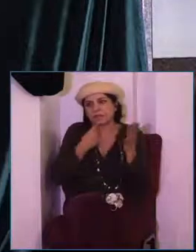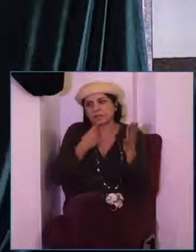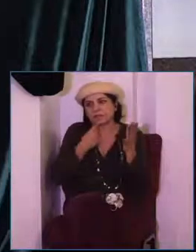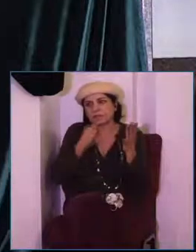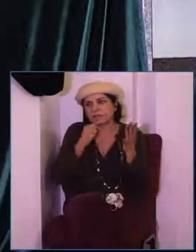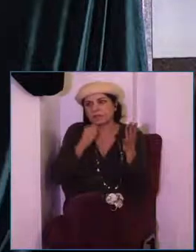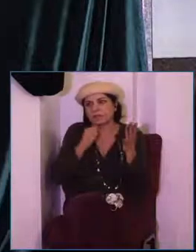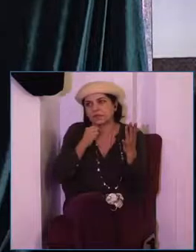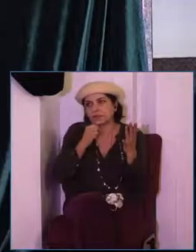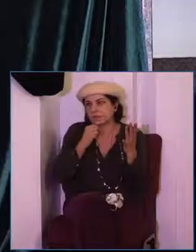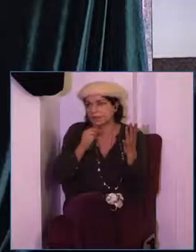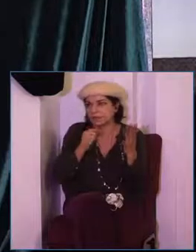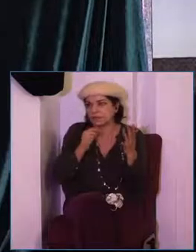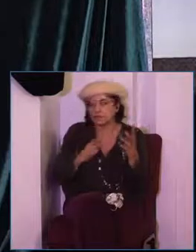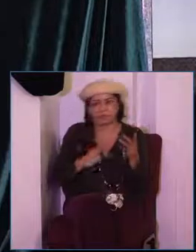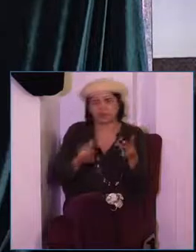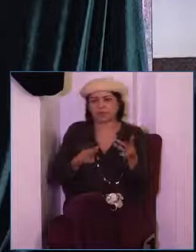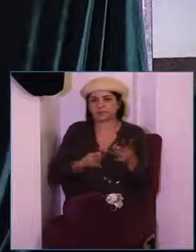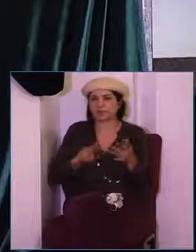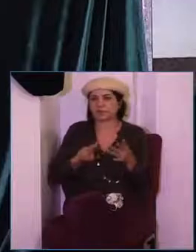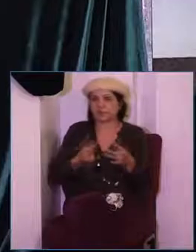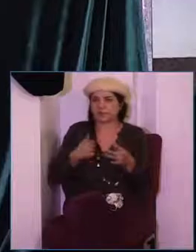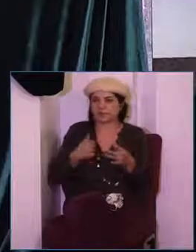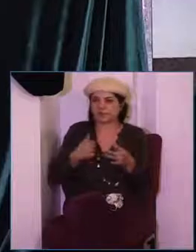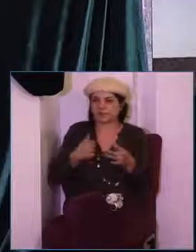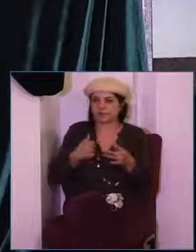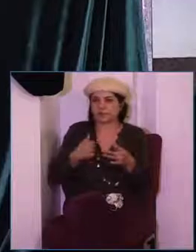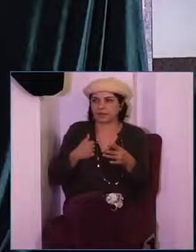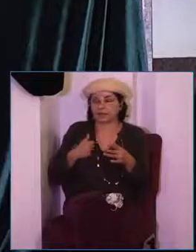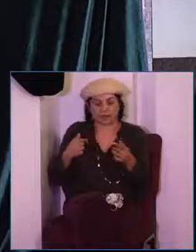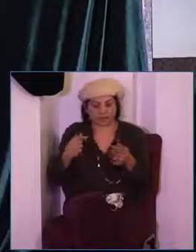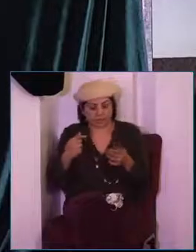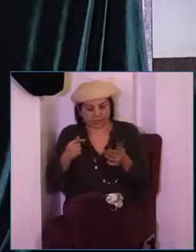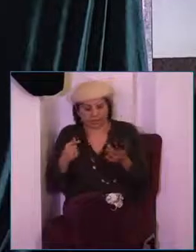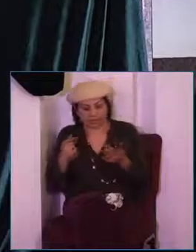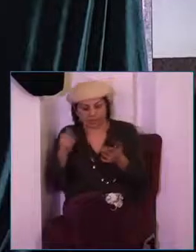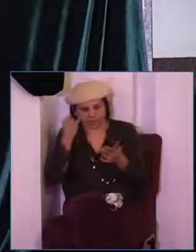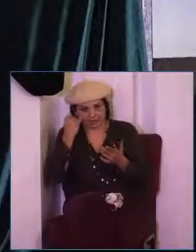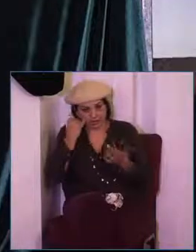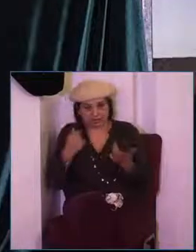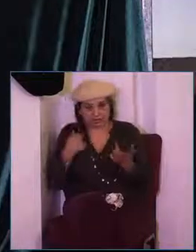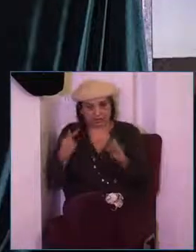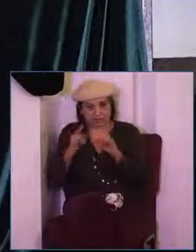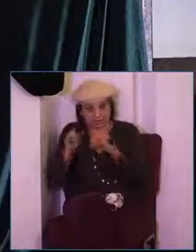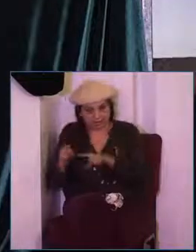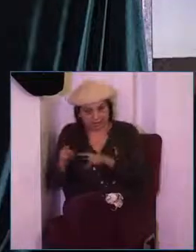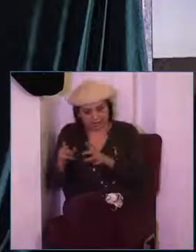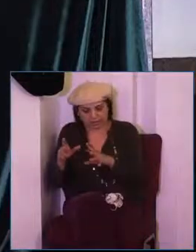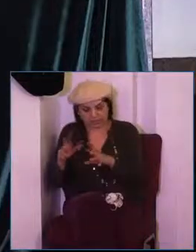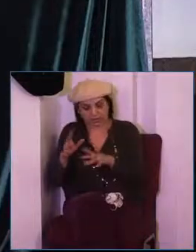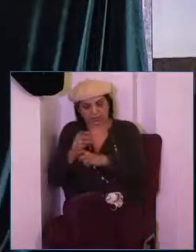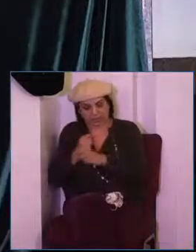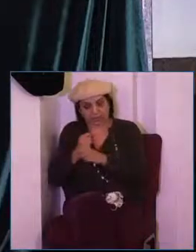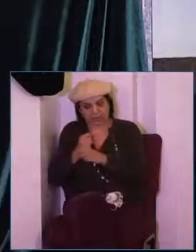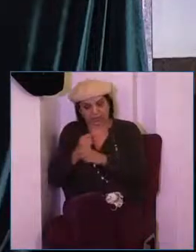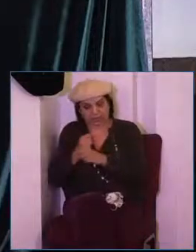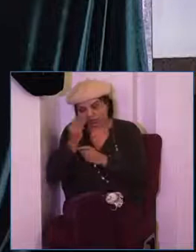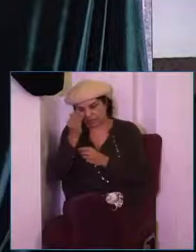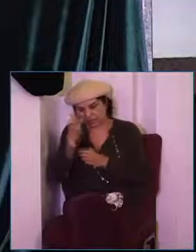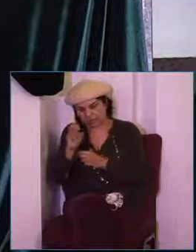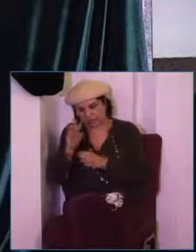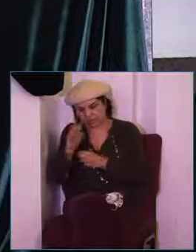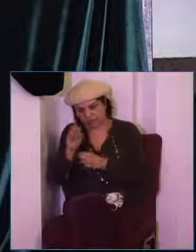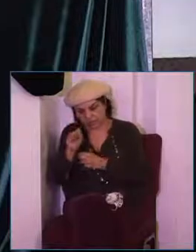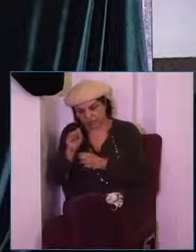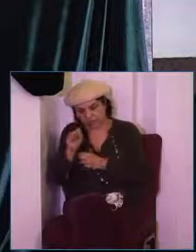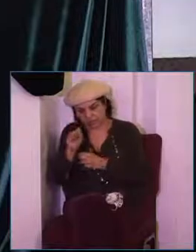wasn't all tore up and upset. And I was just thinking, if I had gone to the doctor and they told me what they just told you, I'd be upset. I'm